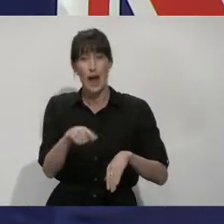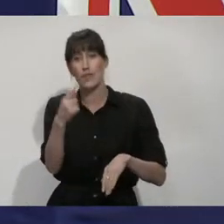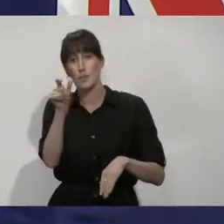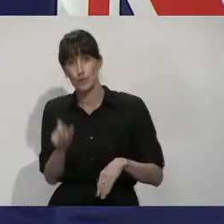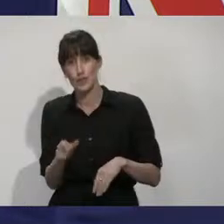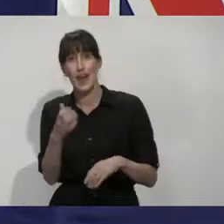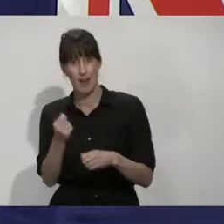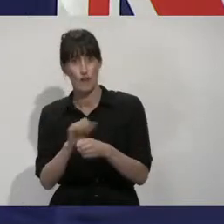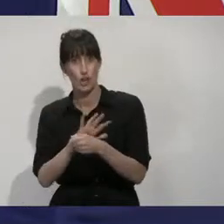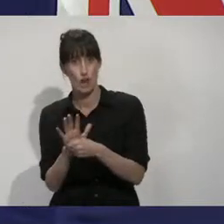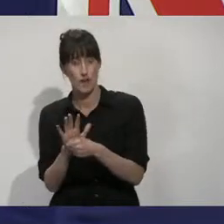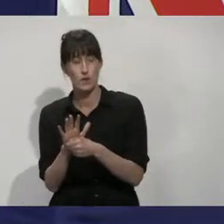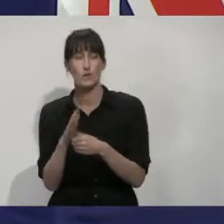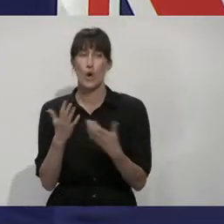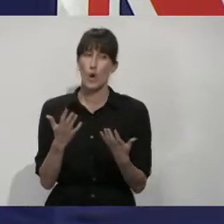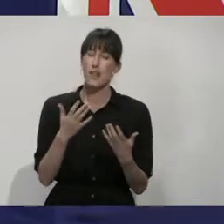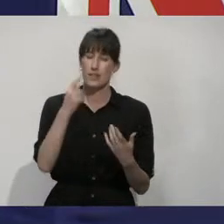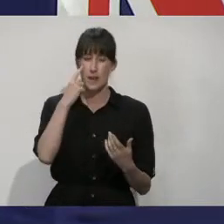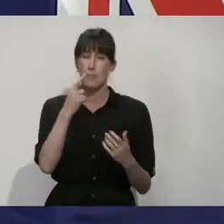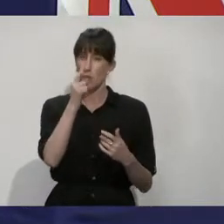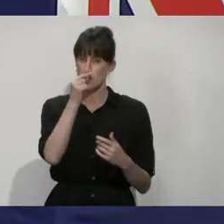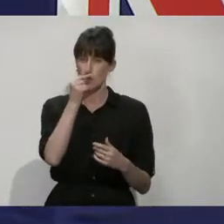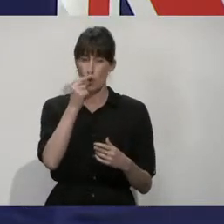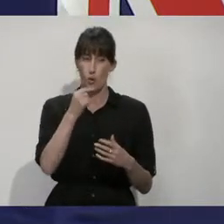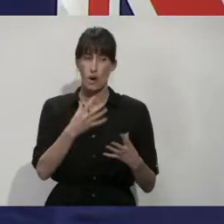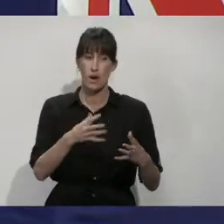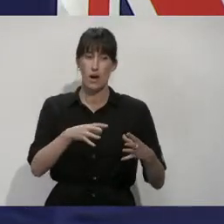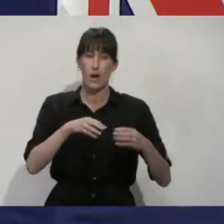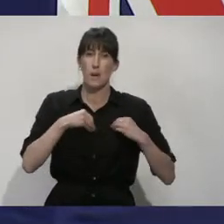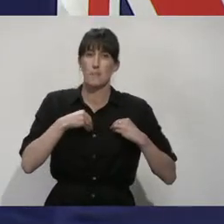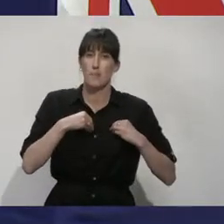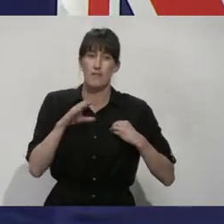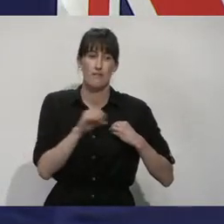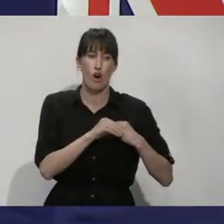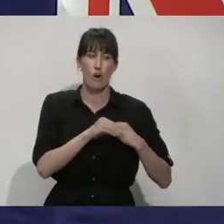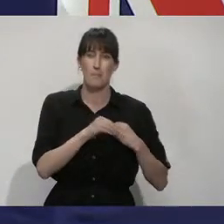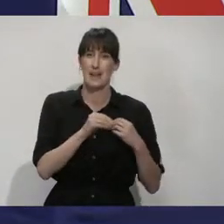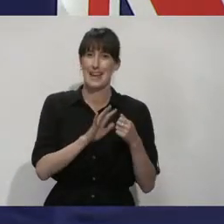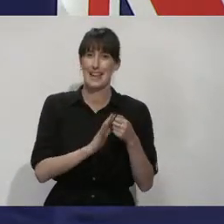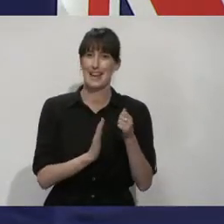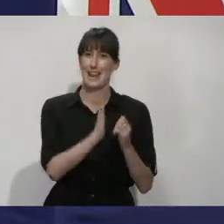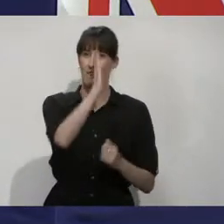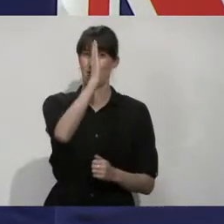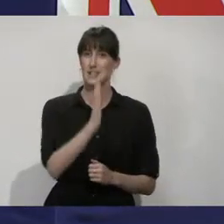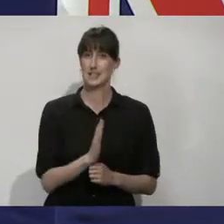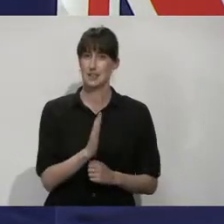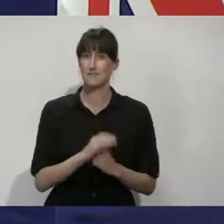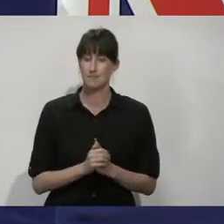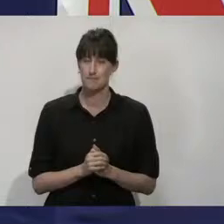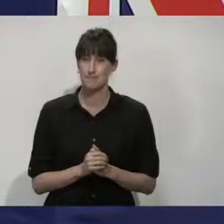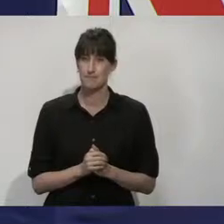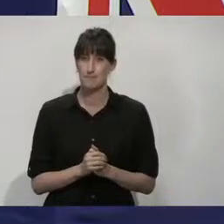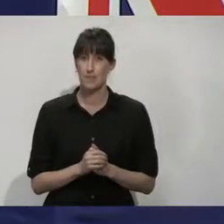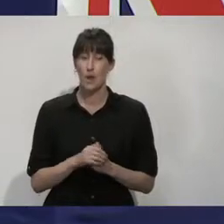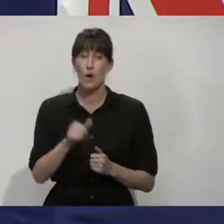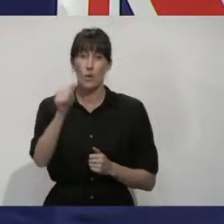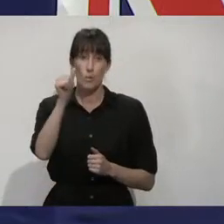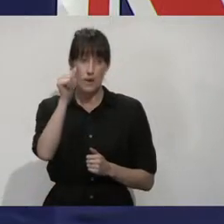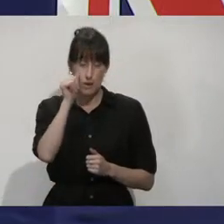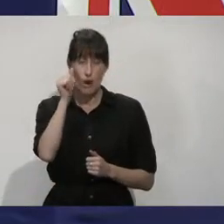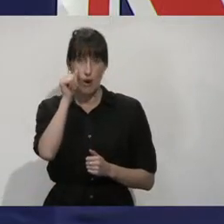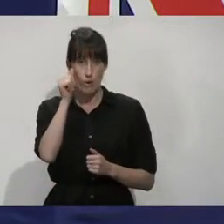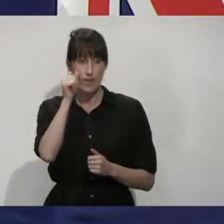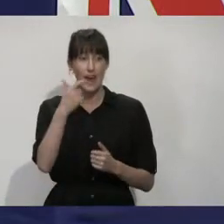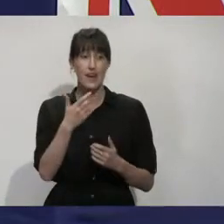this is now a new and strong line of investigation. We have seen before, and we know that the virus can be passed on